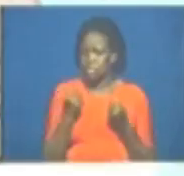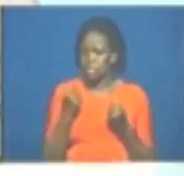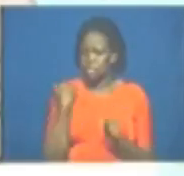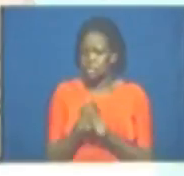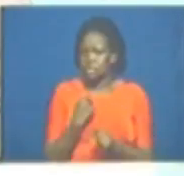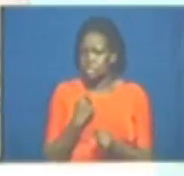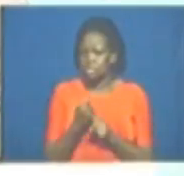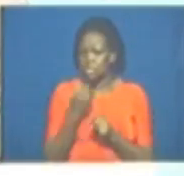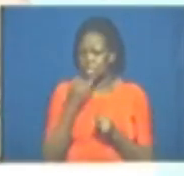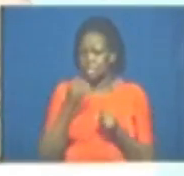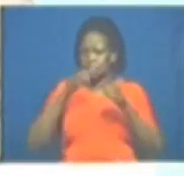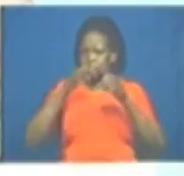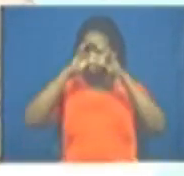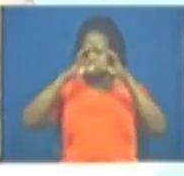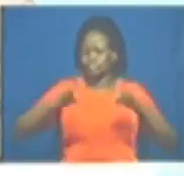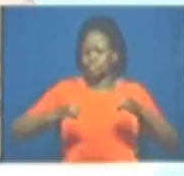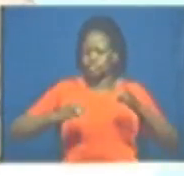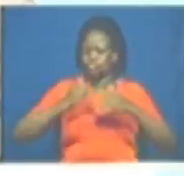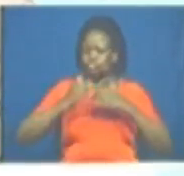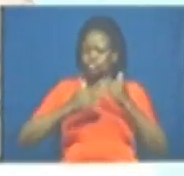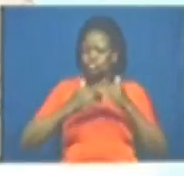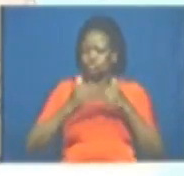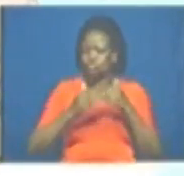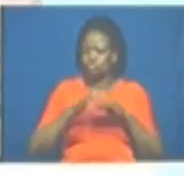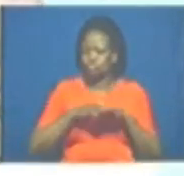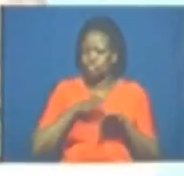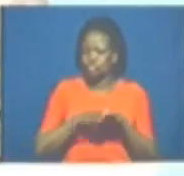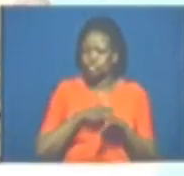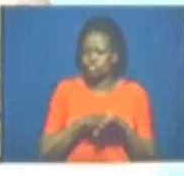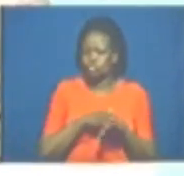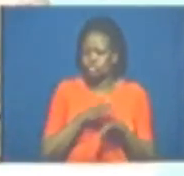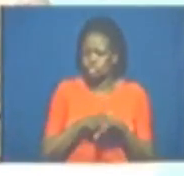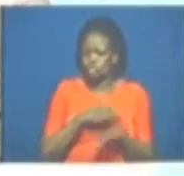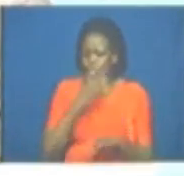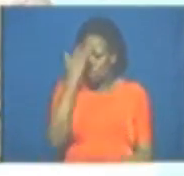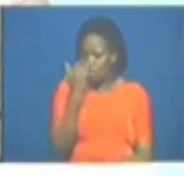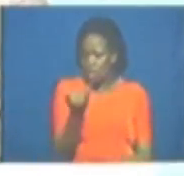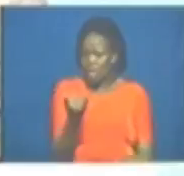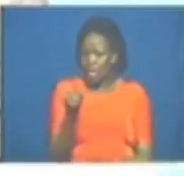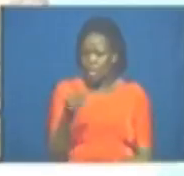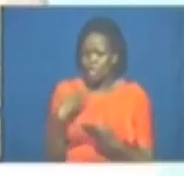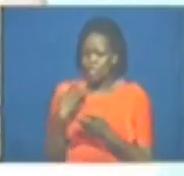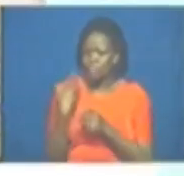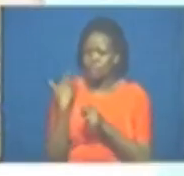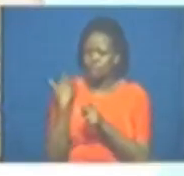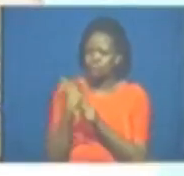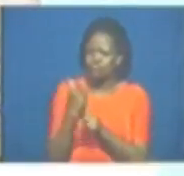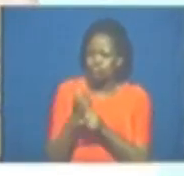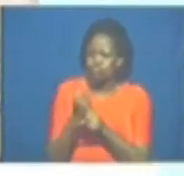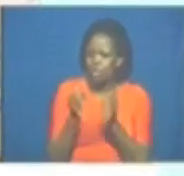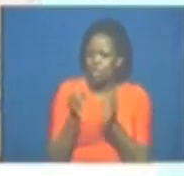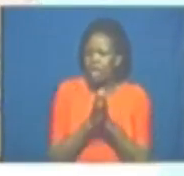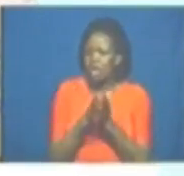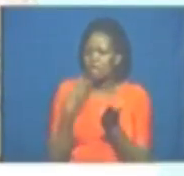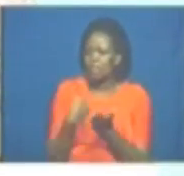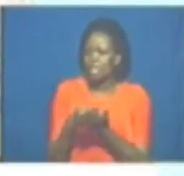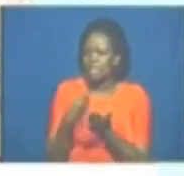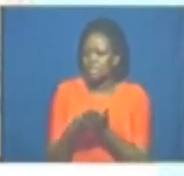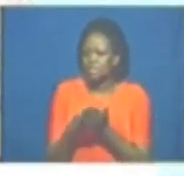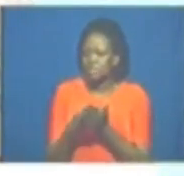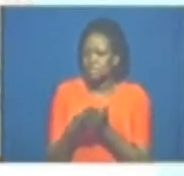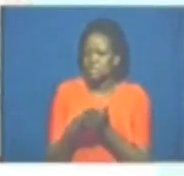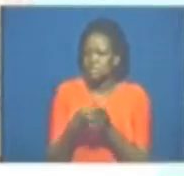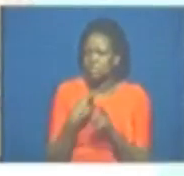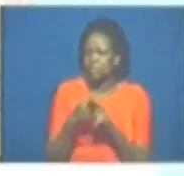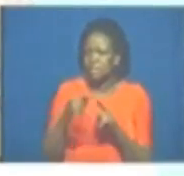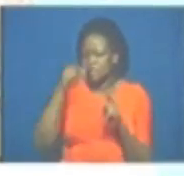have been called progressively so that you release the functions as you release the money, as the counties build capacity. Okay. But, you know, the